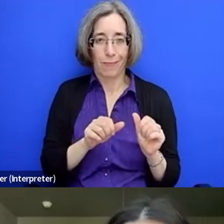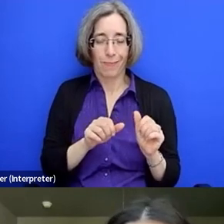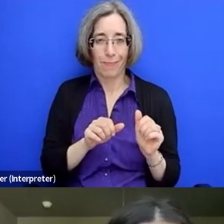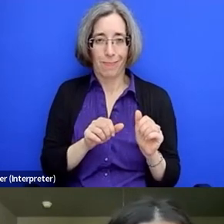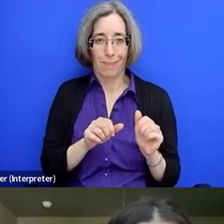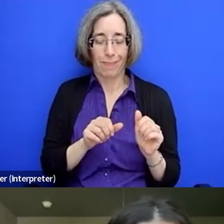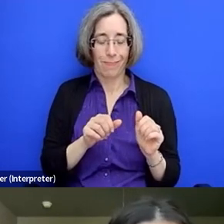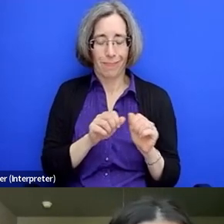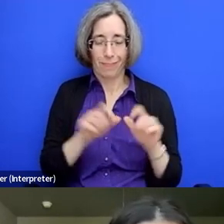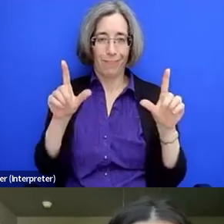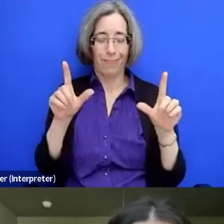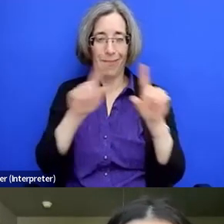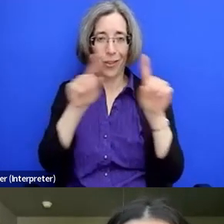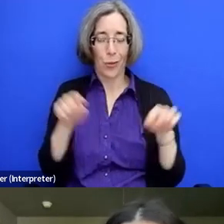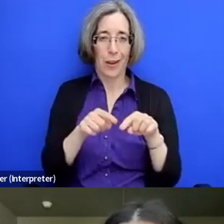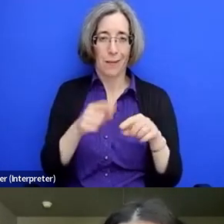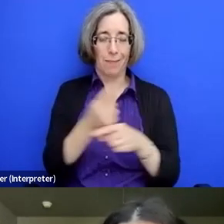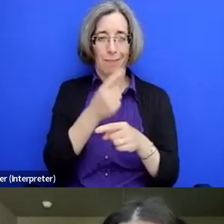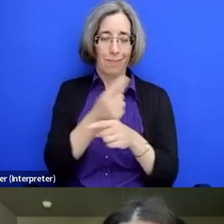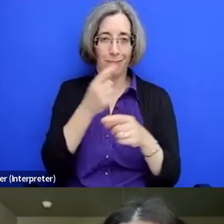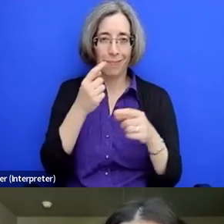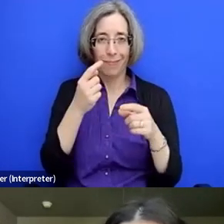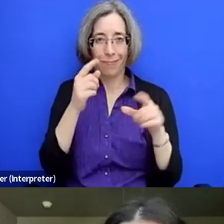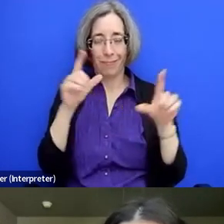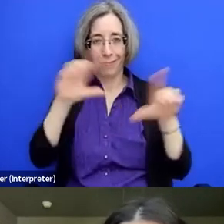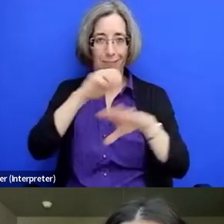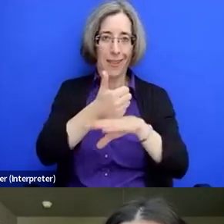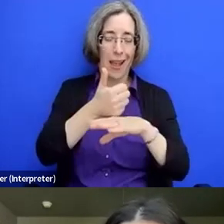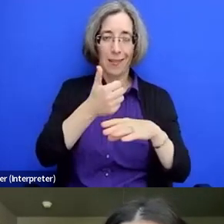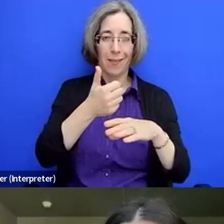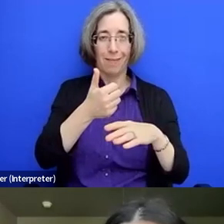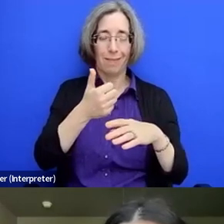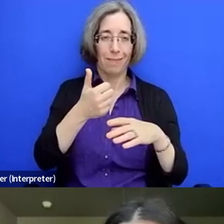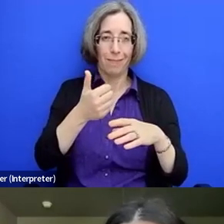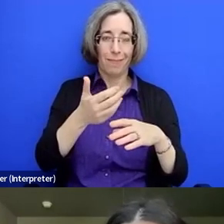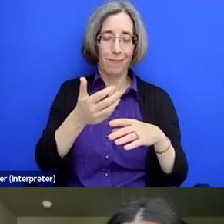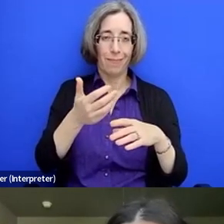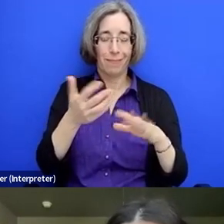screen visualizable in the way that would be helpful.